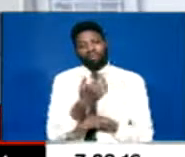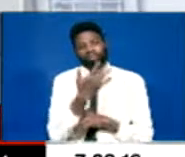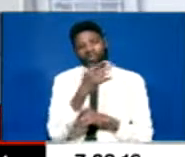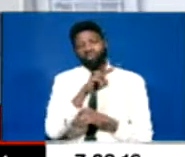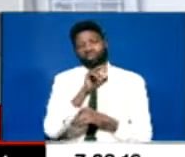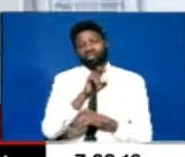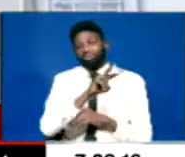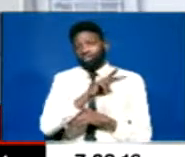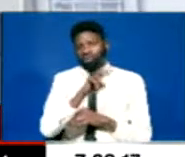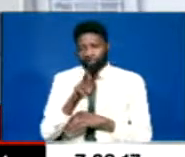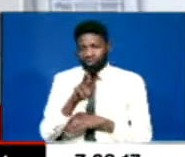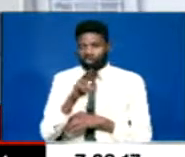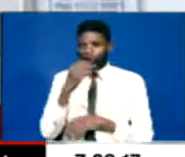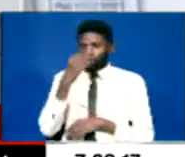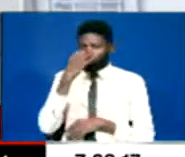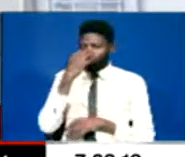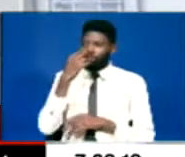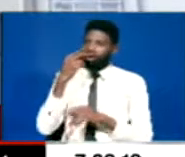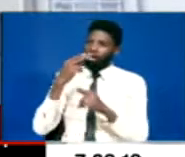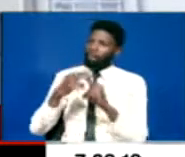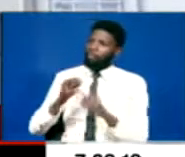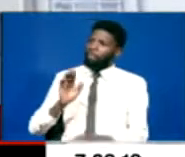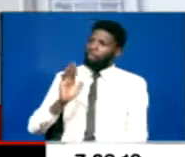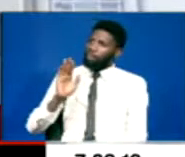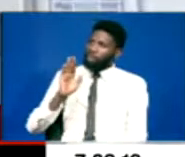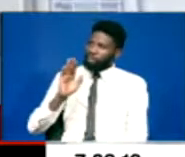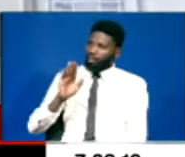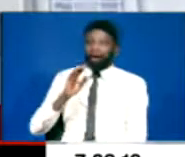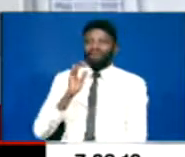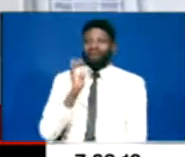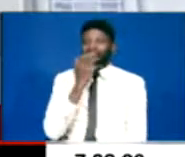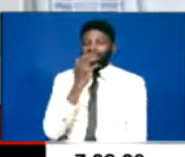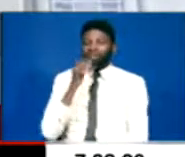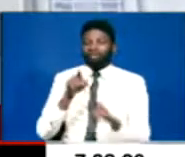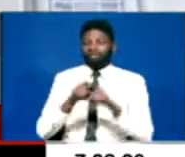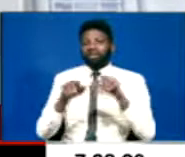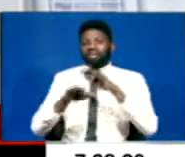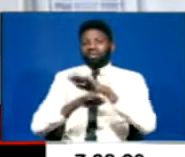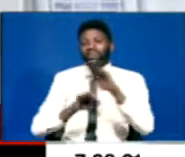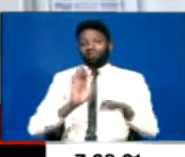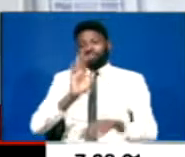of Parliament Rigathi Gachagua as his running mate.